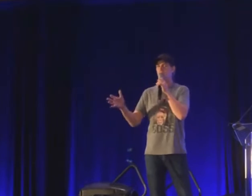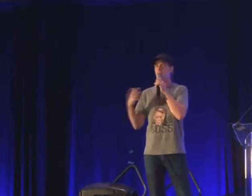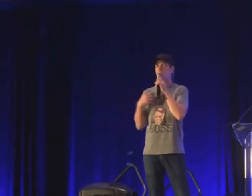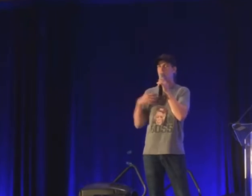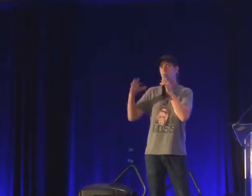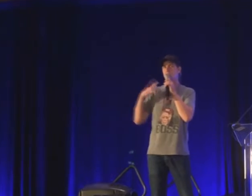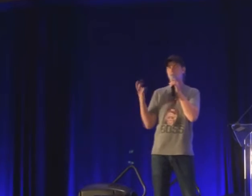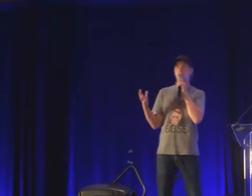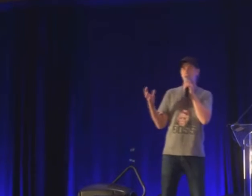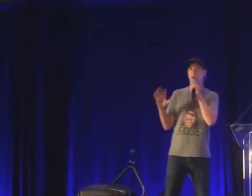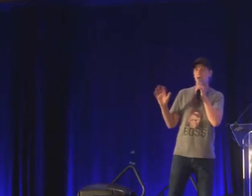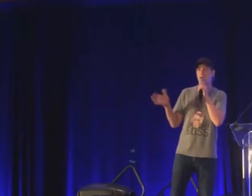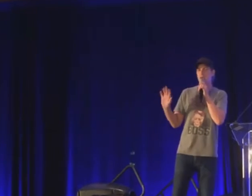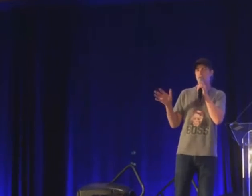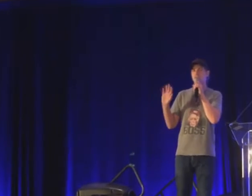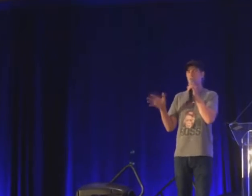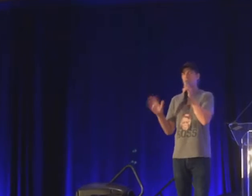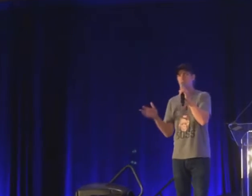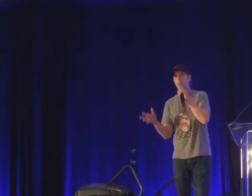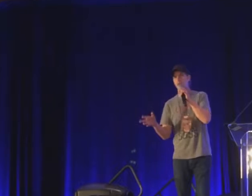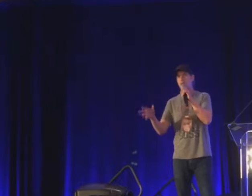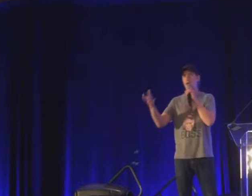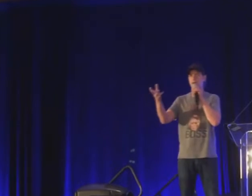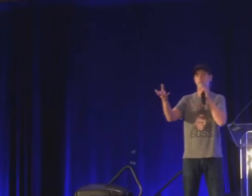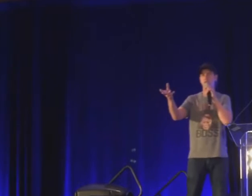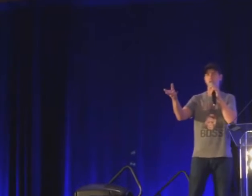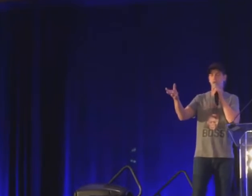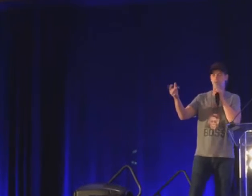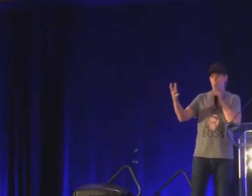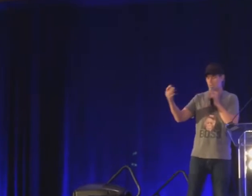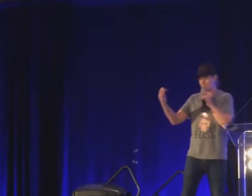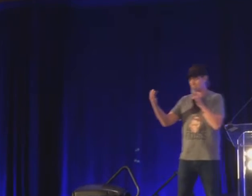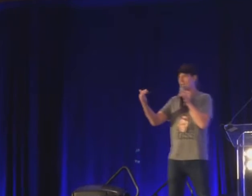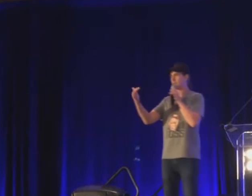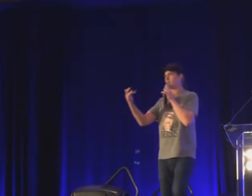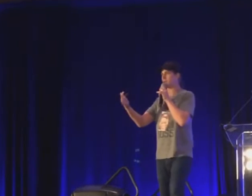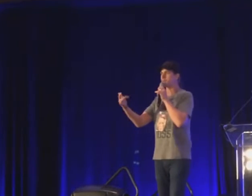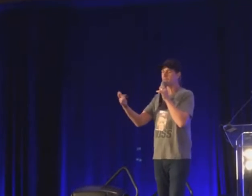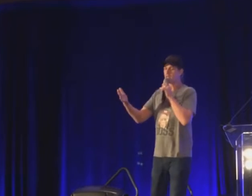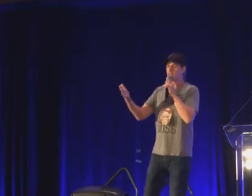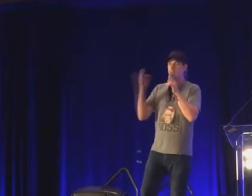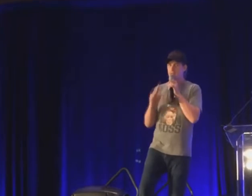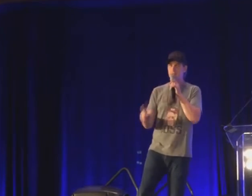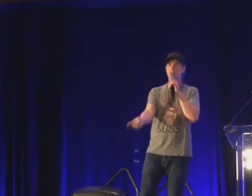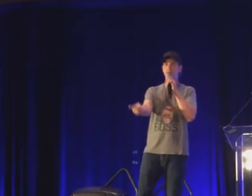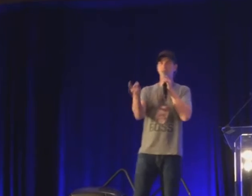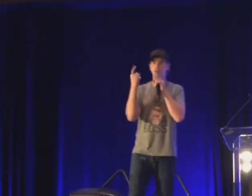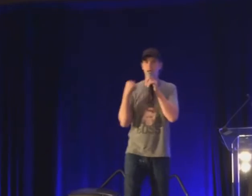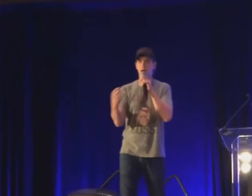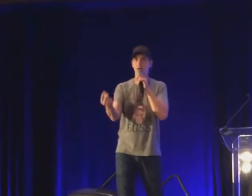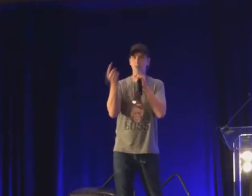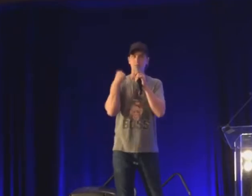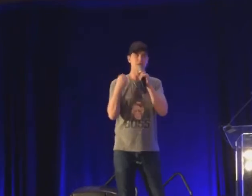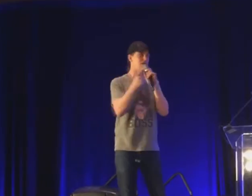try to interact, maybe it's just me, but there's just a few people like, what's her name from Zack and Miri?